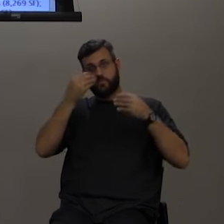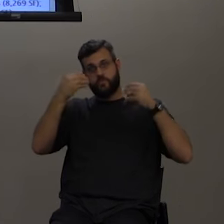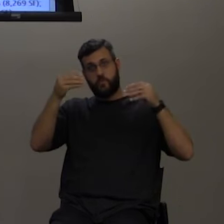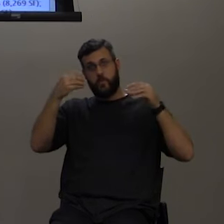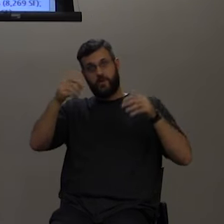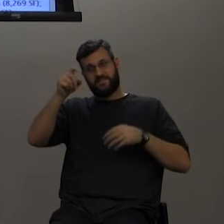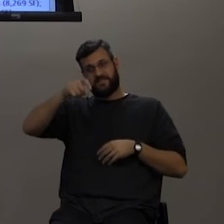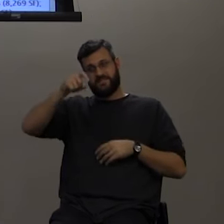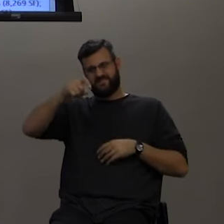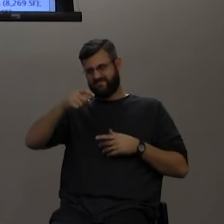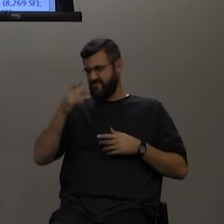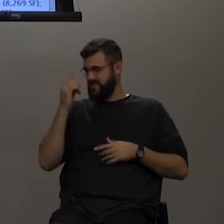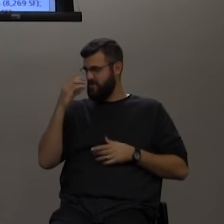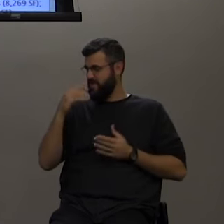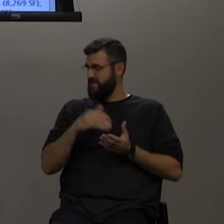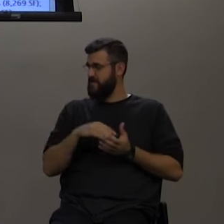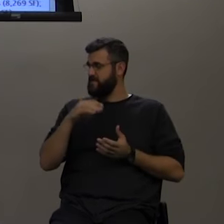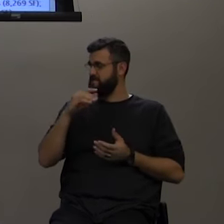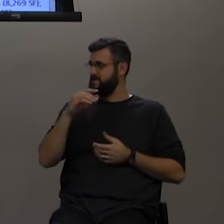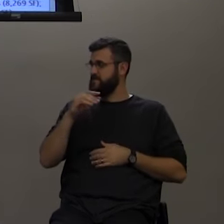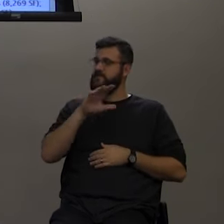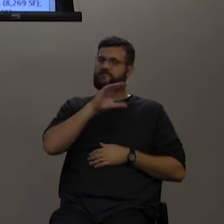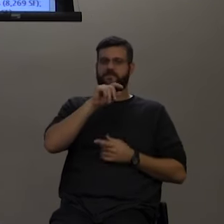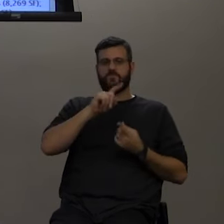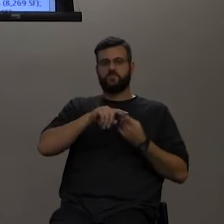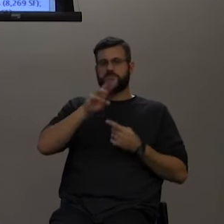needs, what, almost 100,000 square feet?